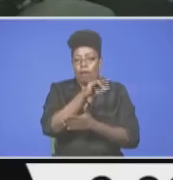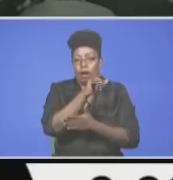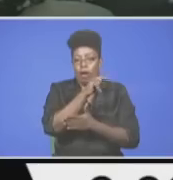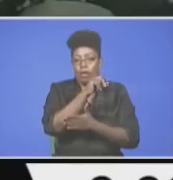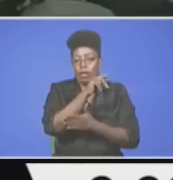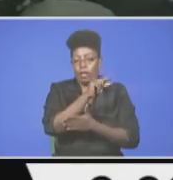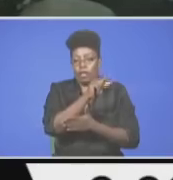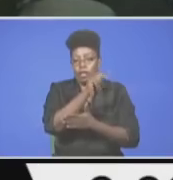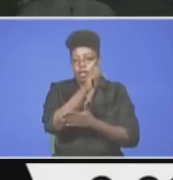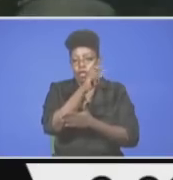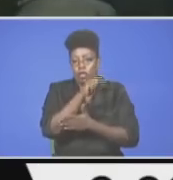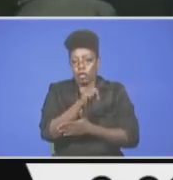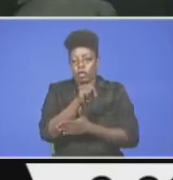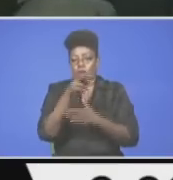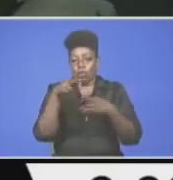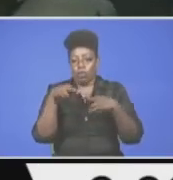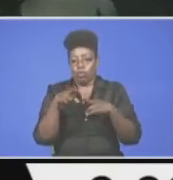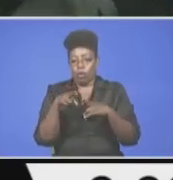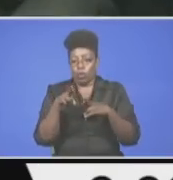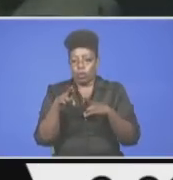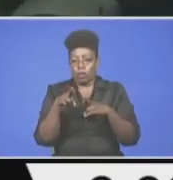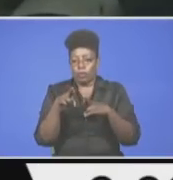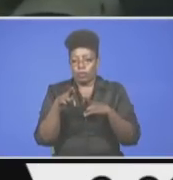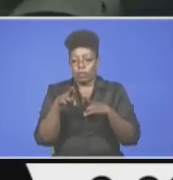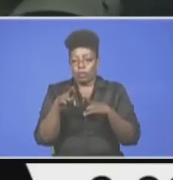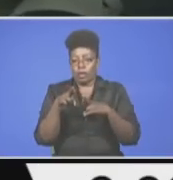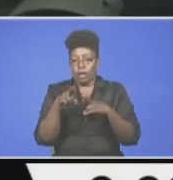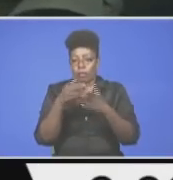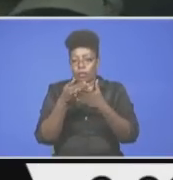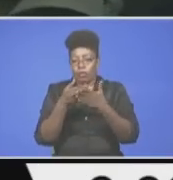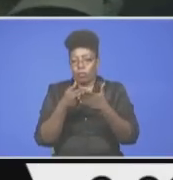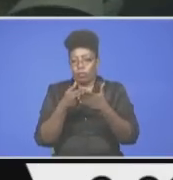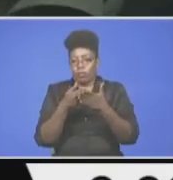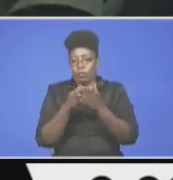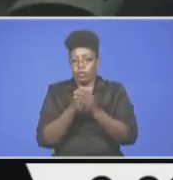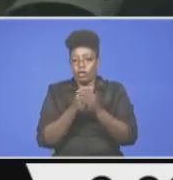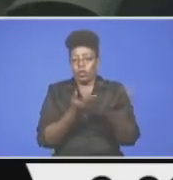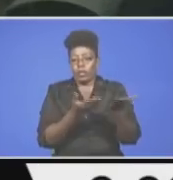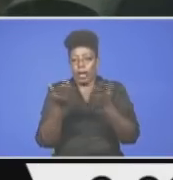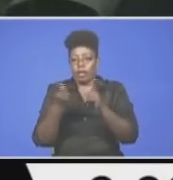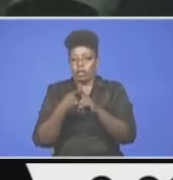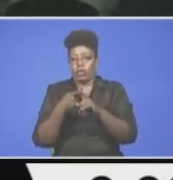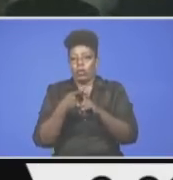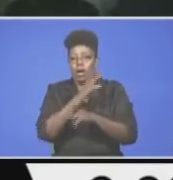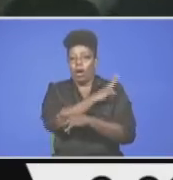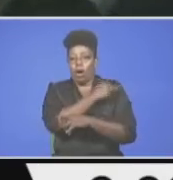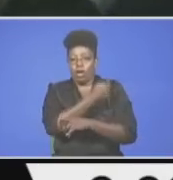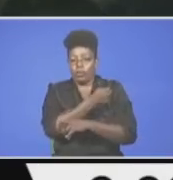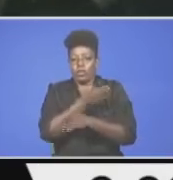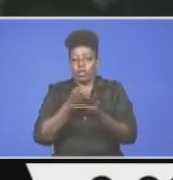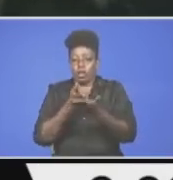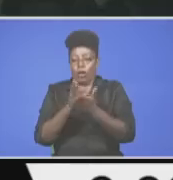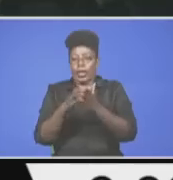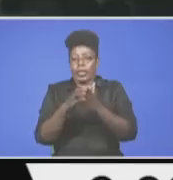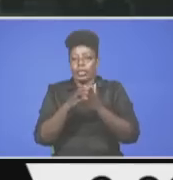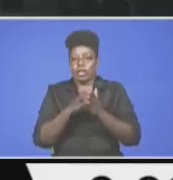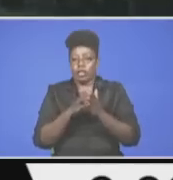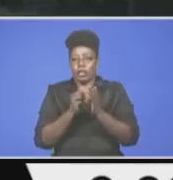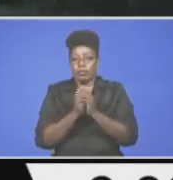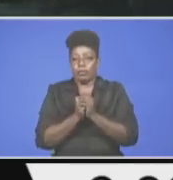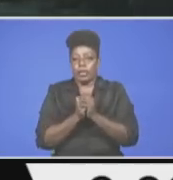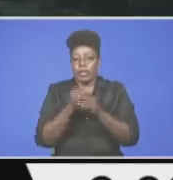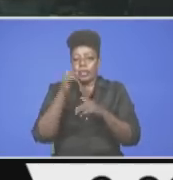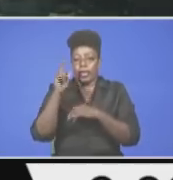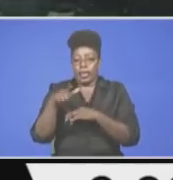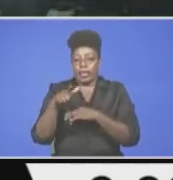stabbed her about the body before fleeing the scene. She was taken to hospital and is listed in stable condition tonight. Police say a short time later, the man